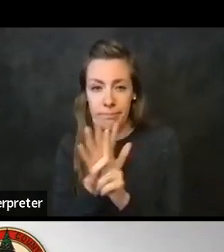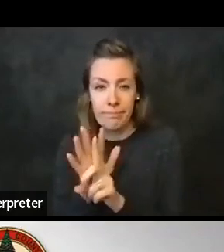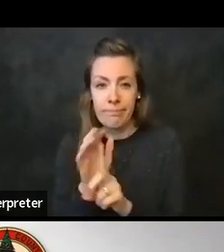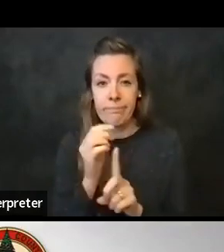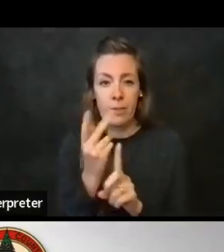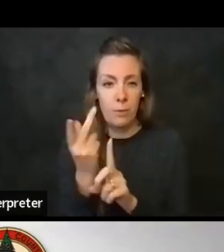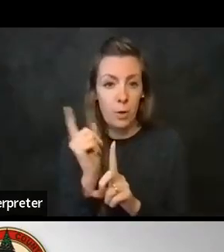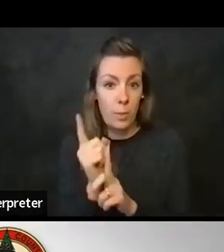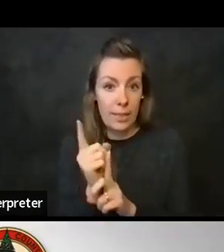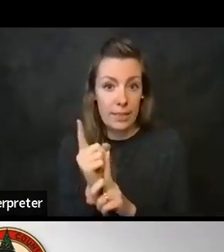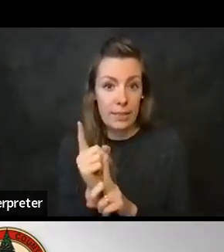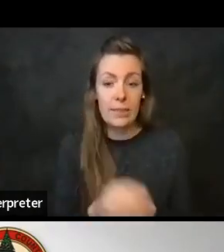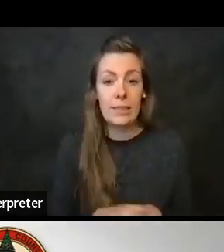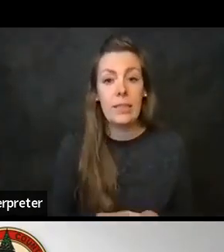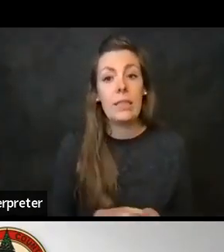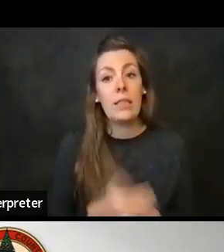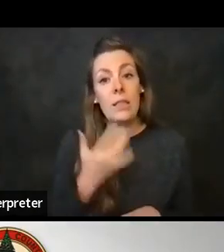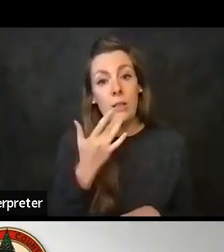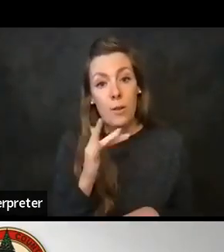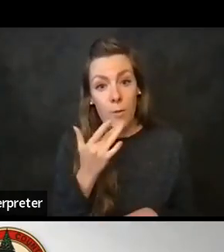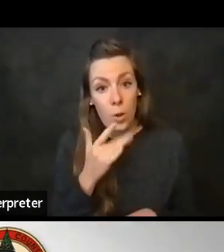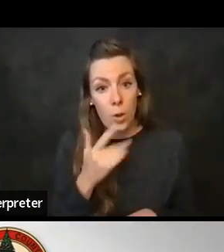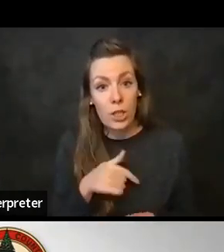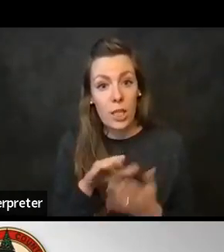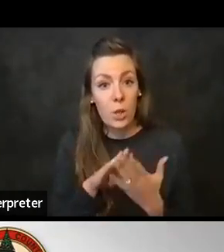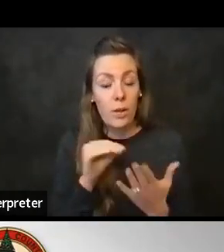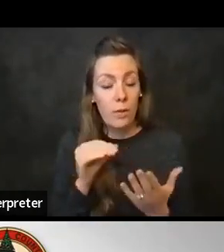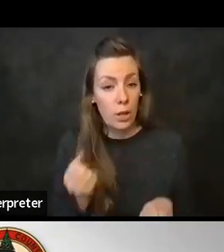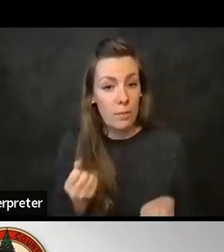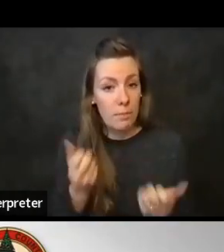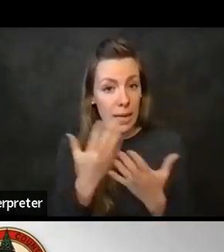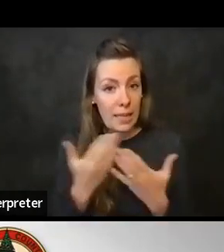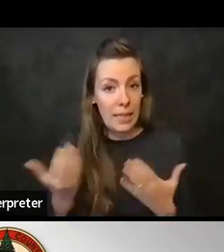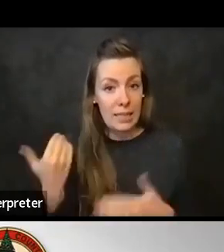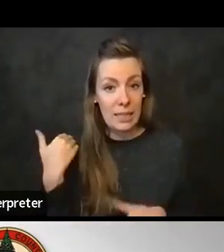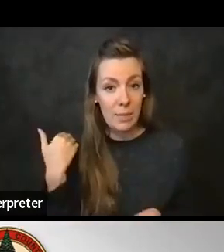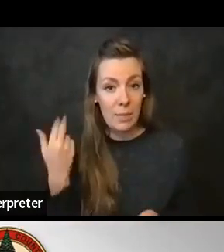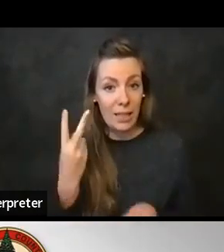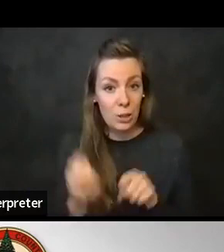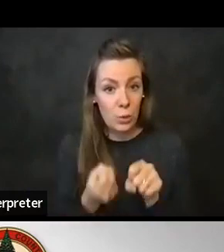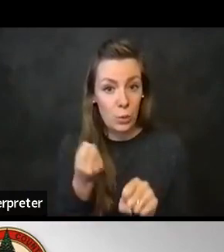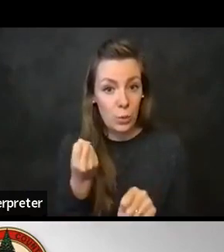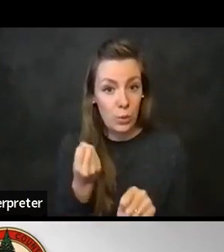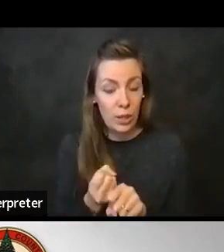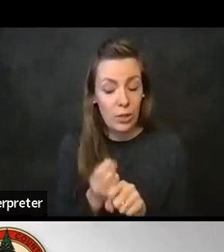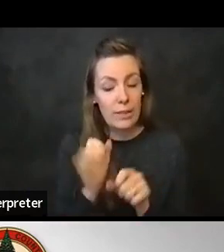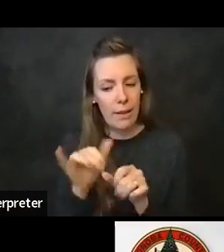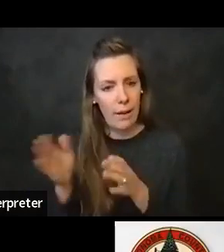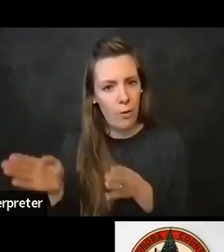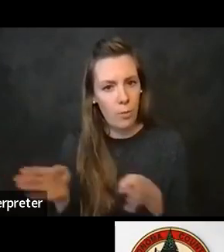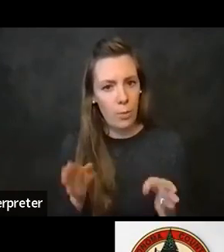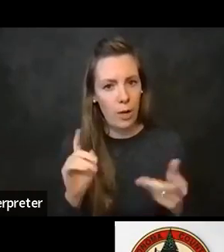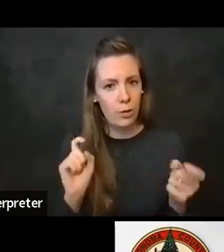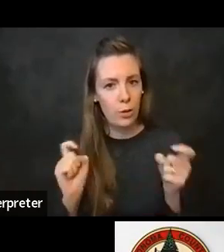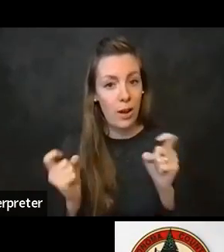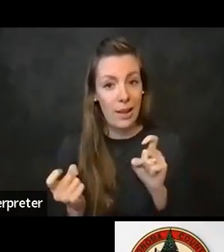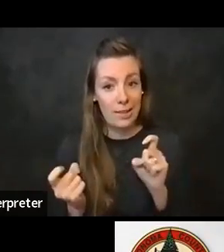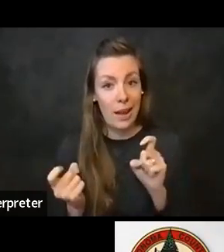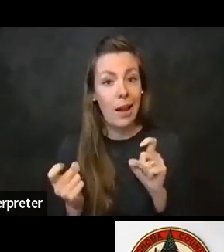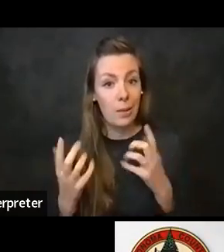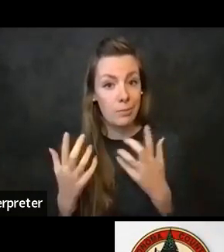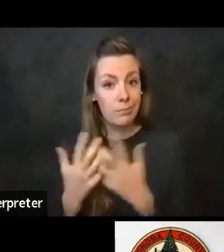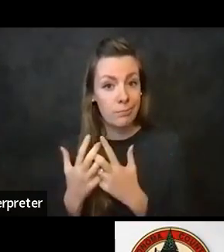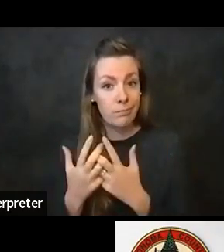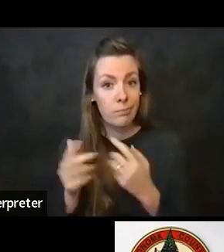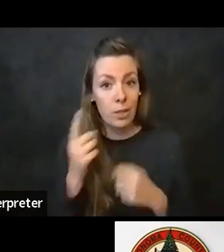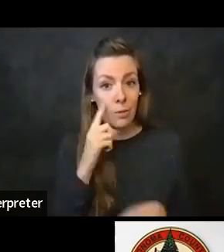minutes. Fortunately, though, we have learned many lessons in the past 2 years that have prepared us to adapt and mitigate COVID